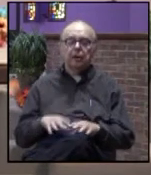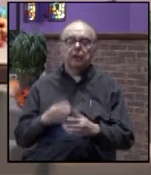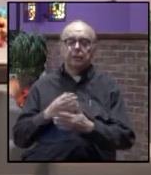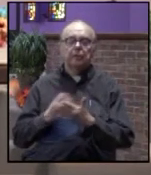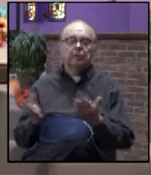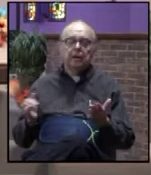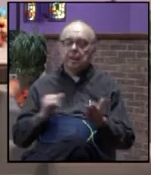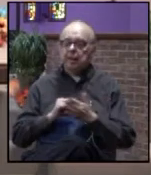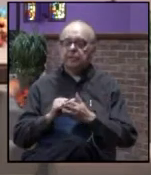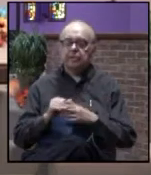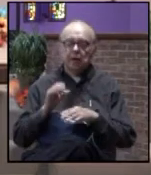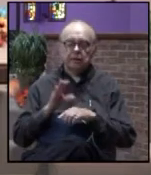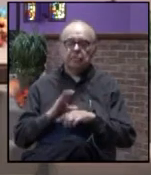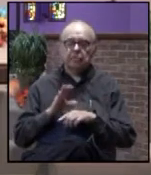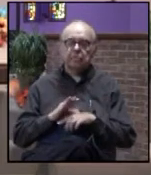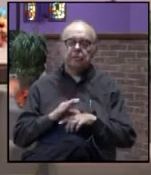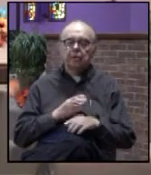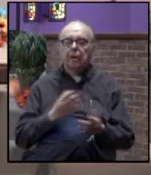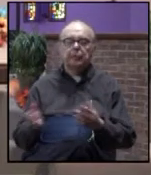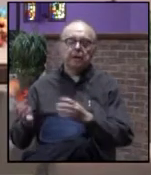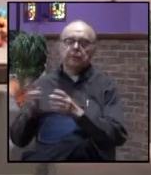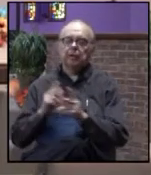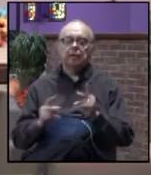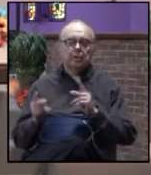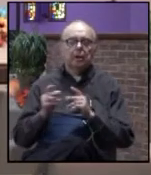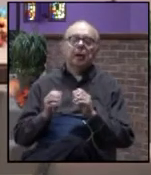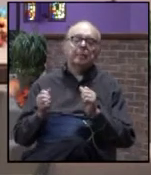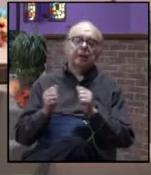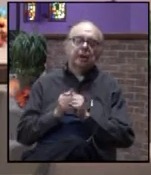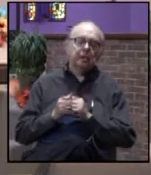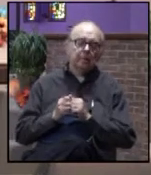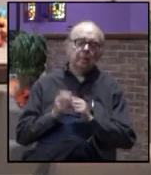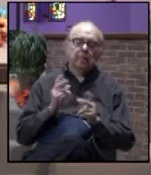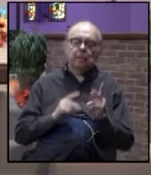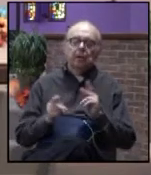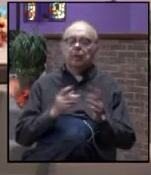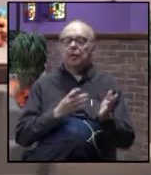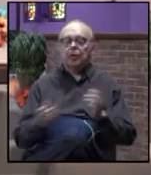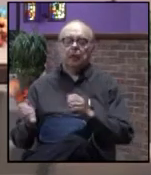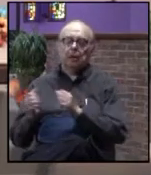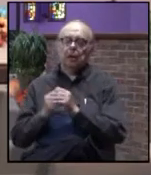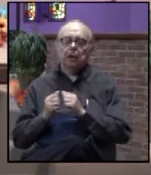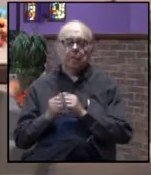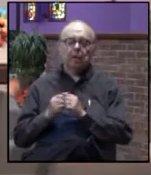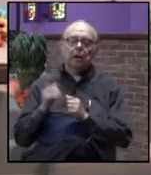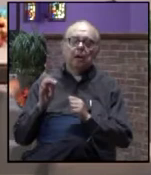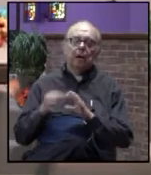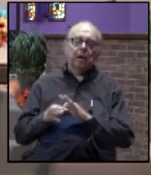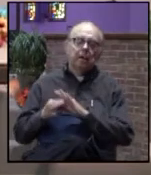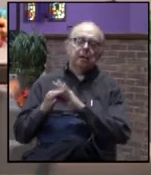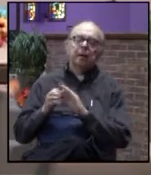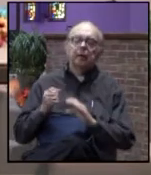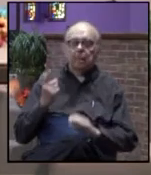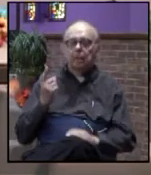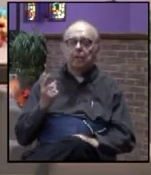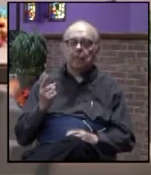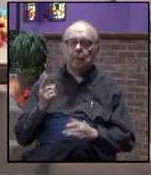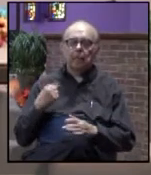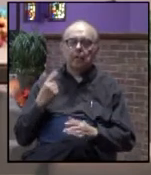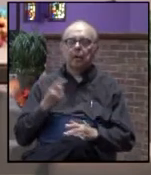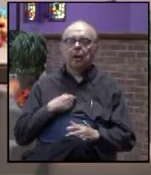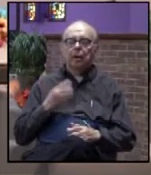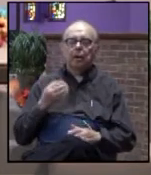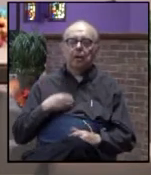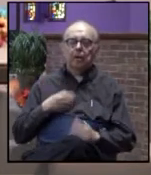isn't the building that brings people together. It's the people being brought together by the unity of understanding that we all